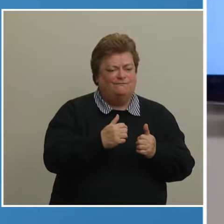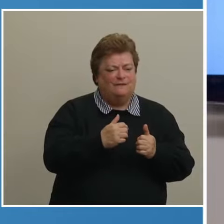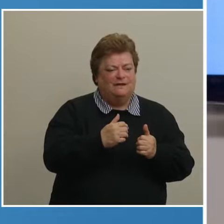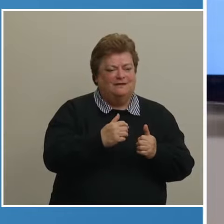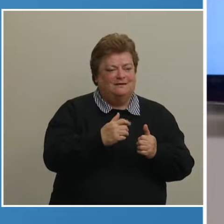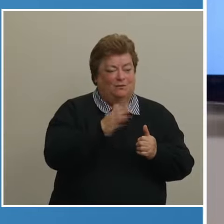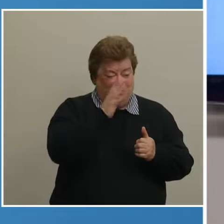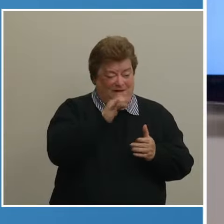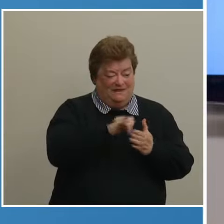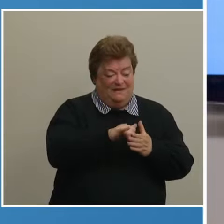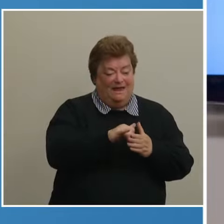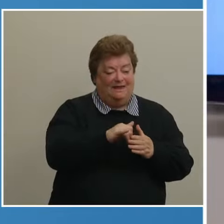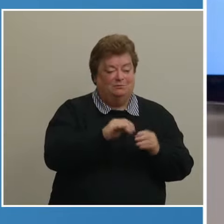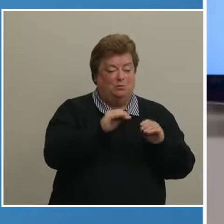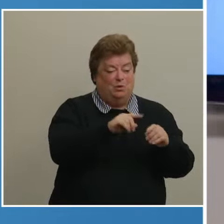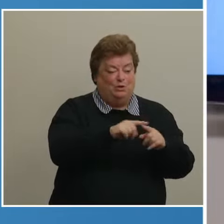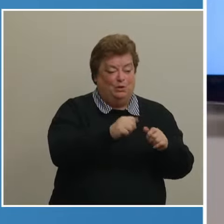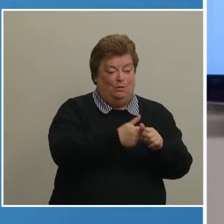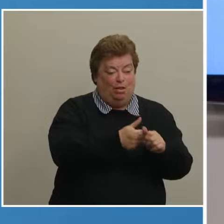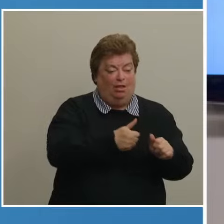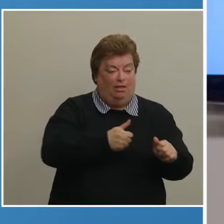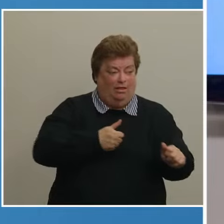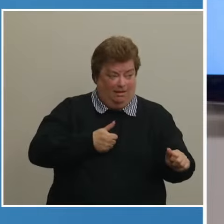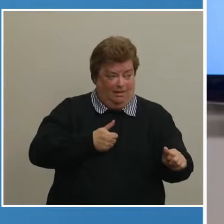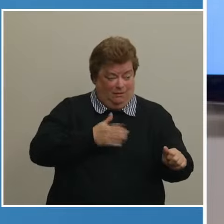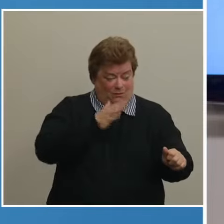in getting that 75% herd immunity?